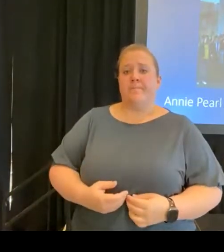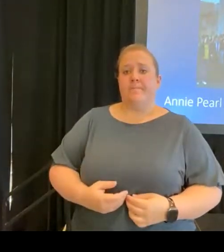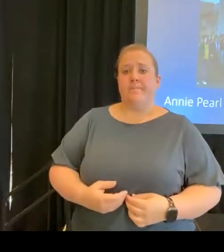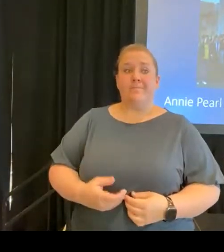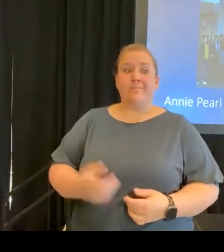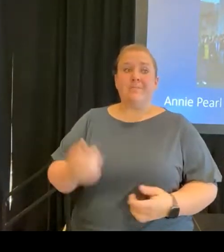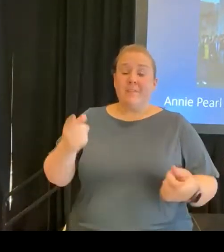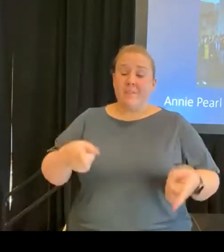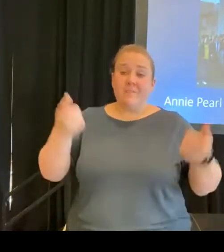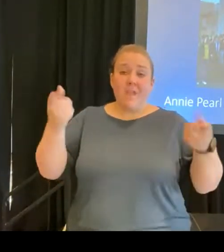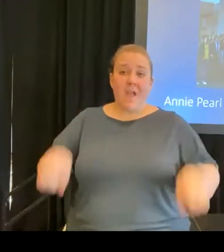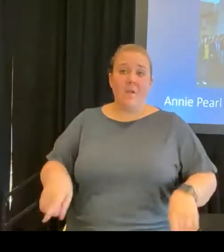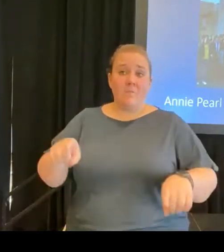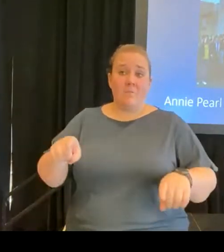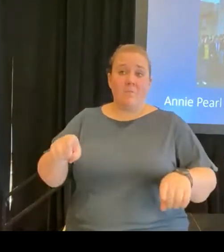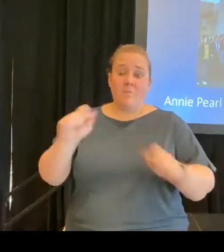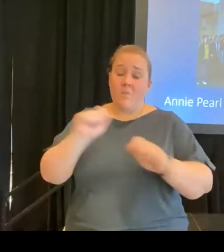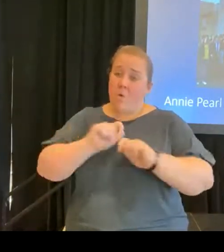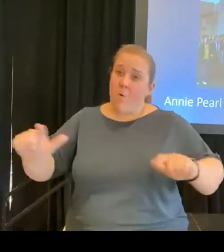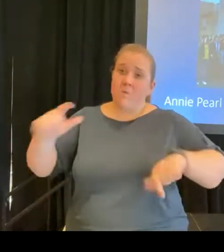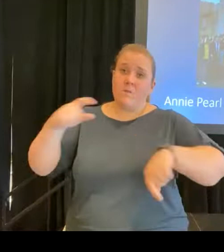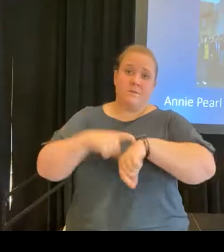are happening all the time.